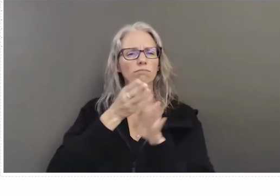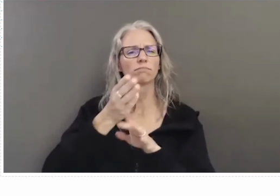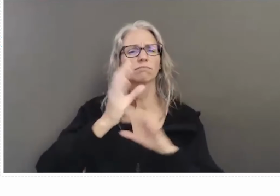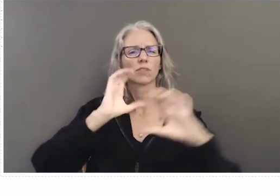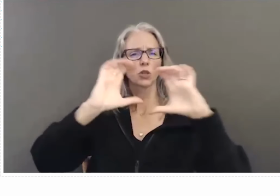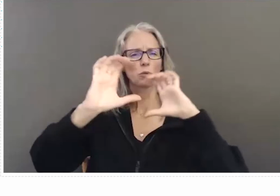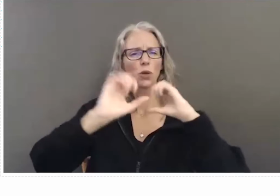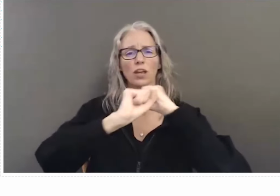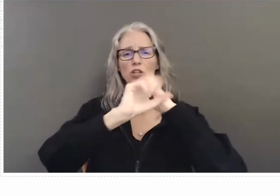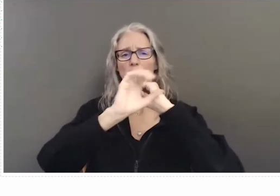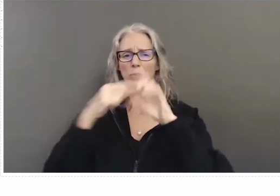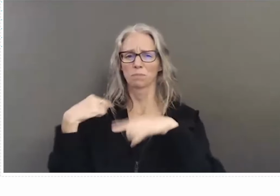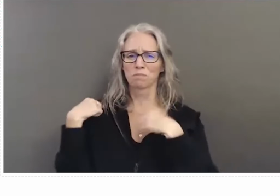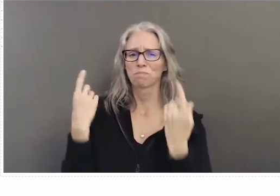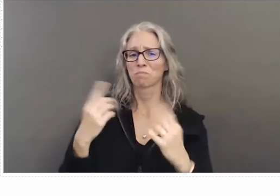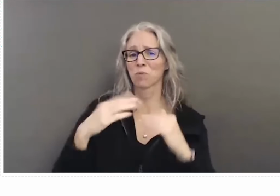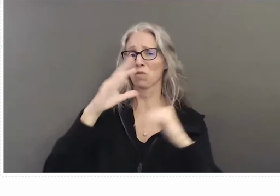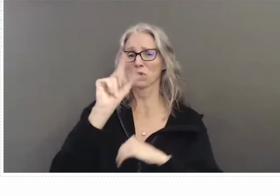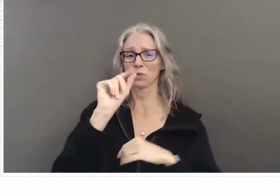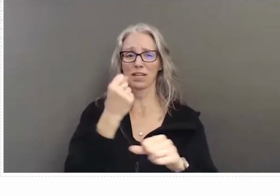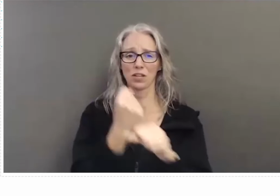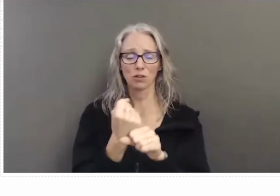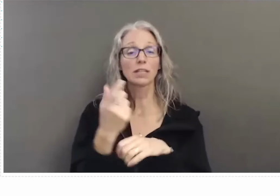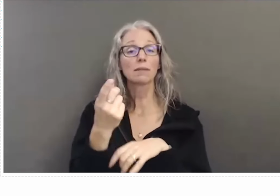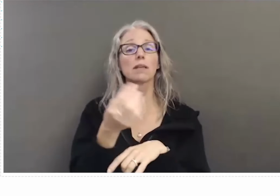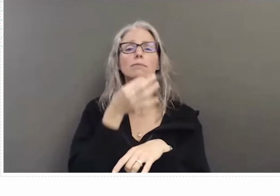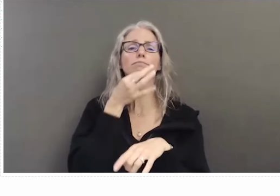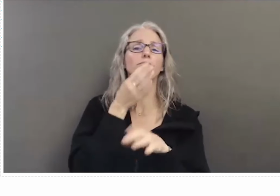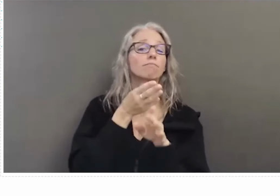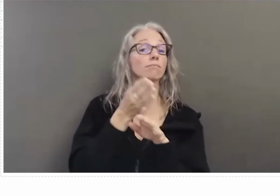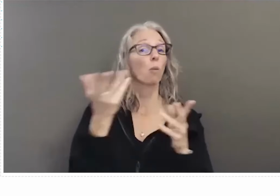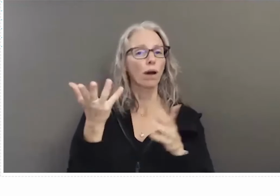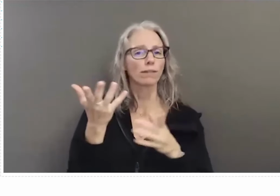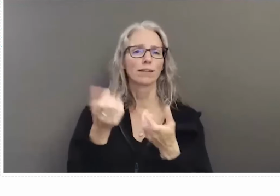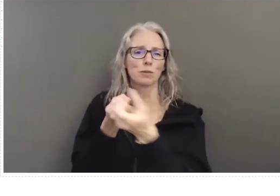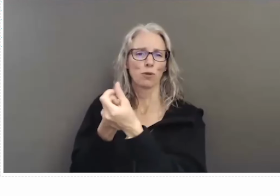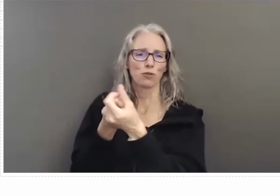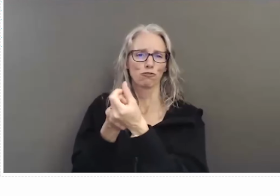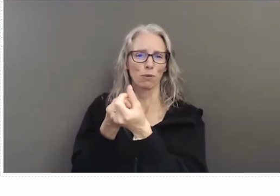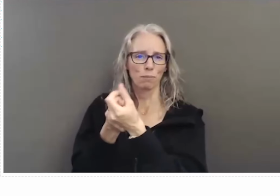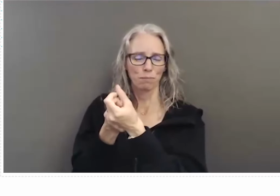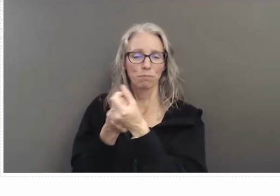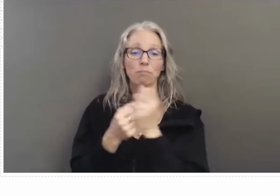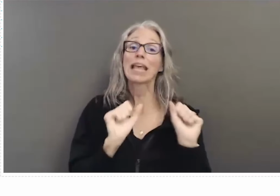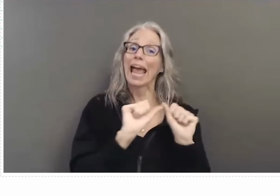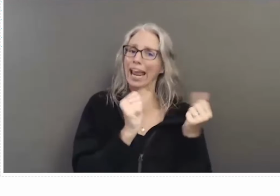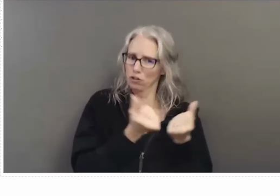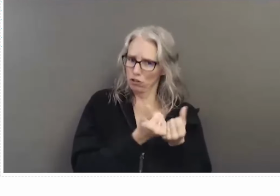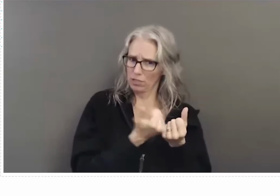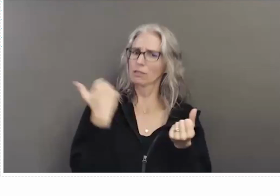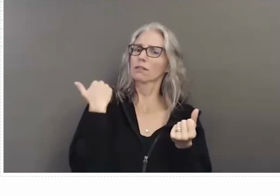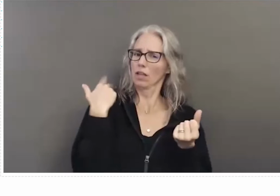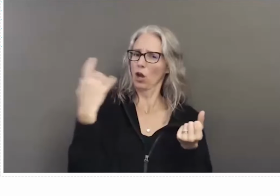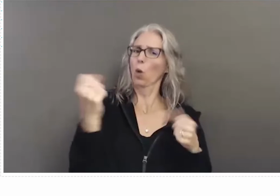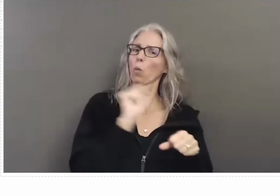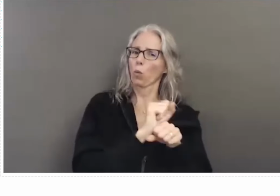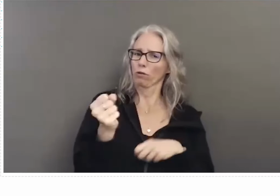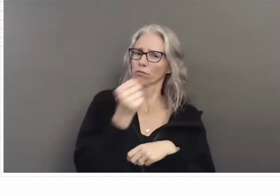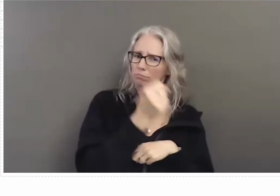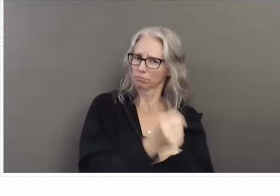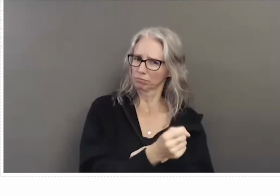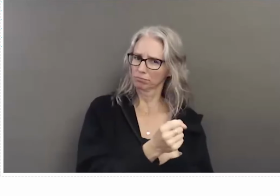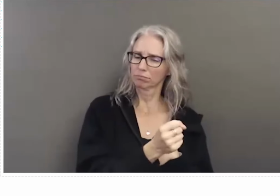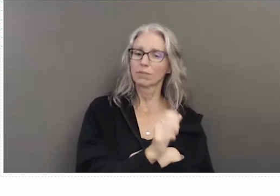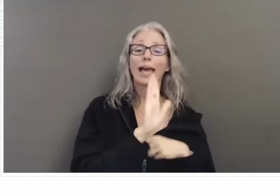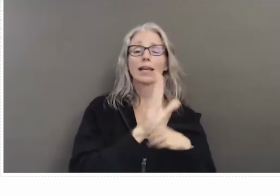20 years. As a sponsorship specialist, he worked for a long time in the agency world, where he was able to put his advanced knowledge